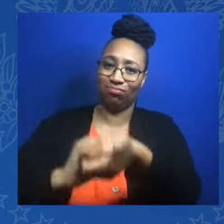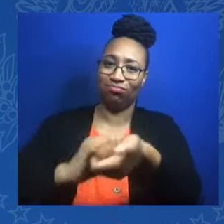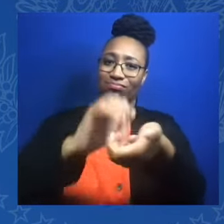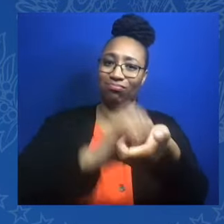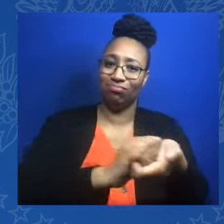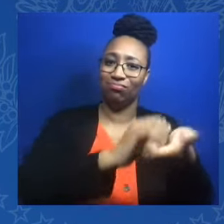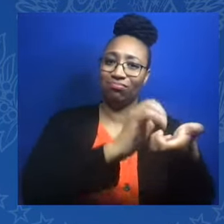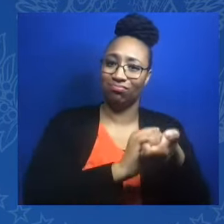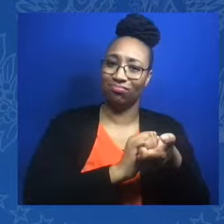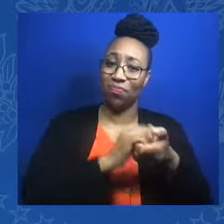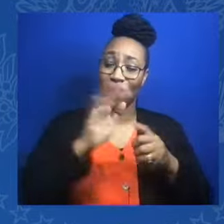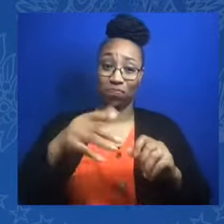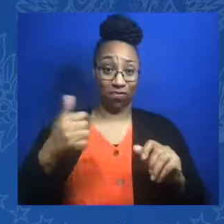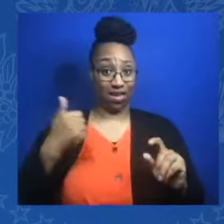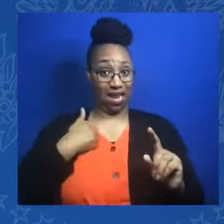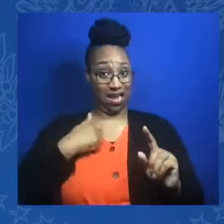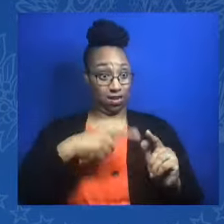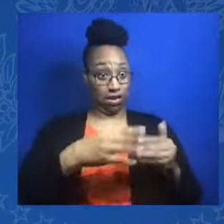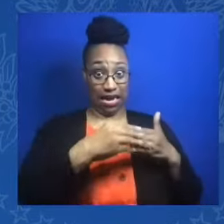This is about public health.